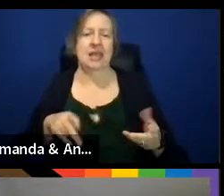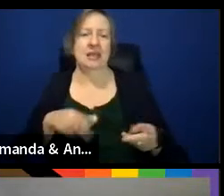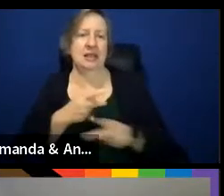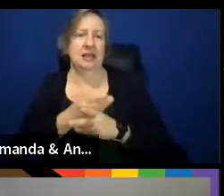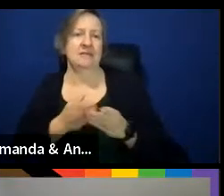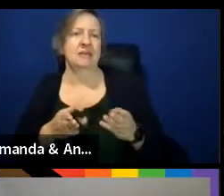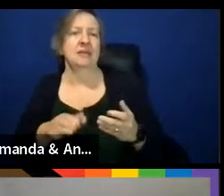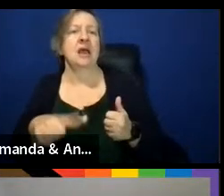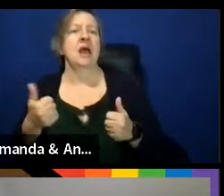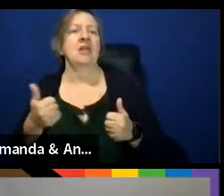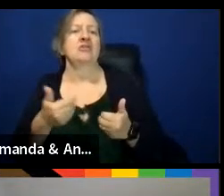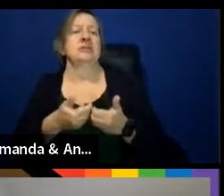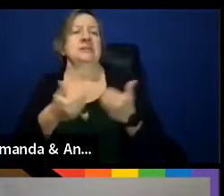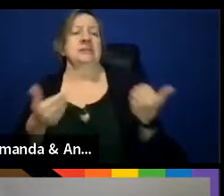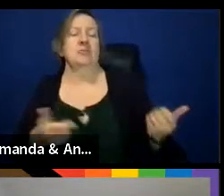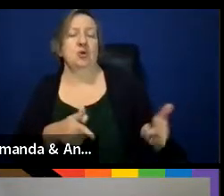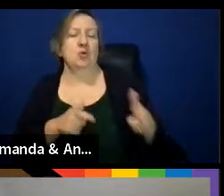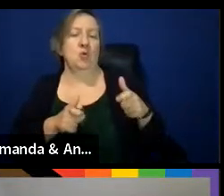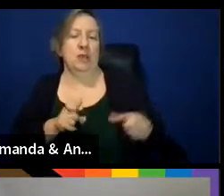a totally separate quick question, which was,